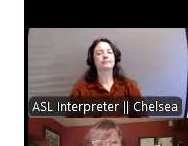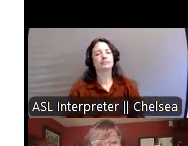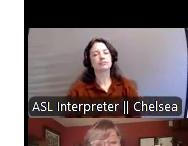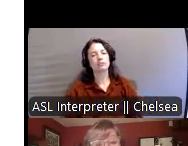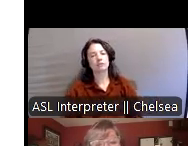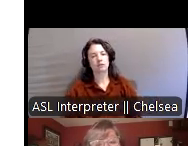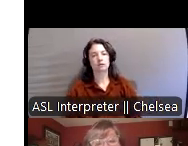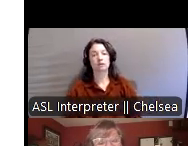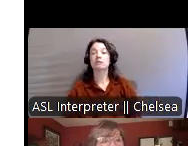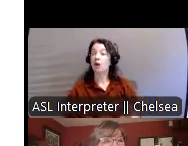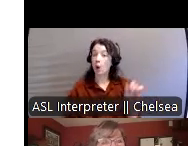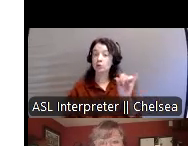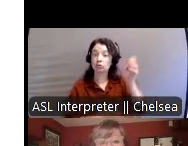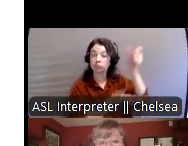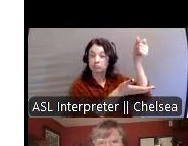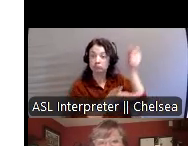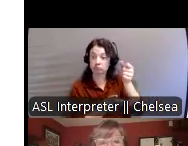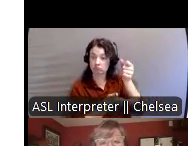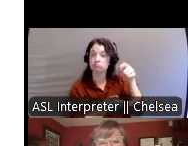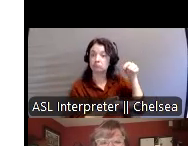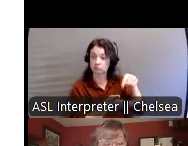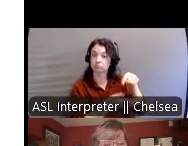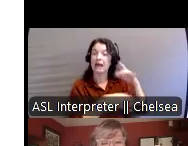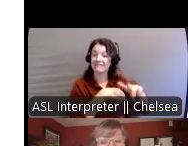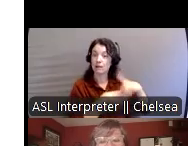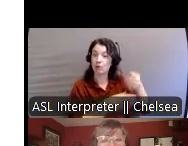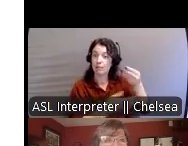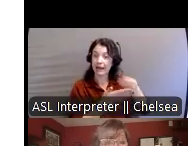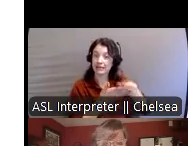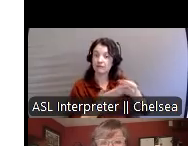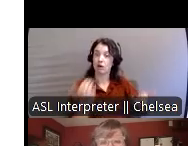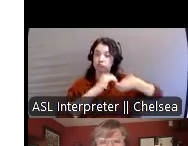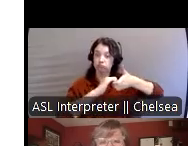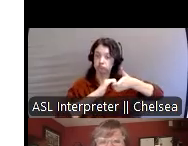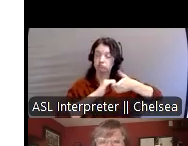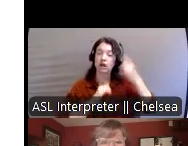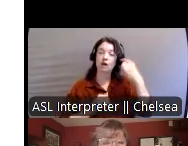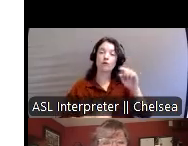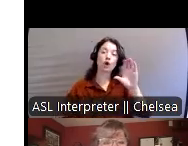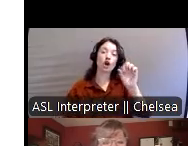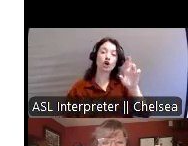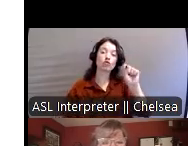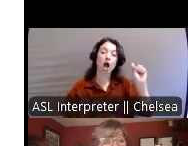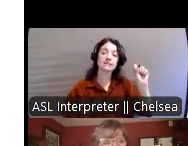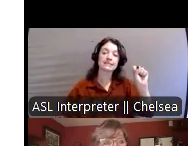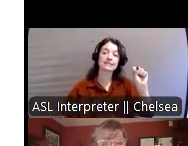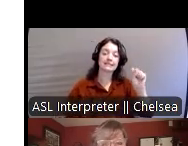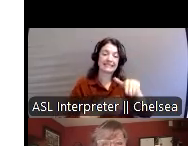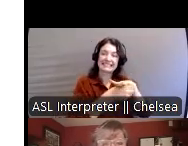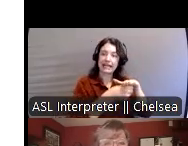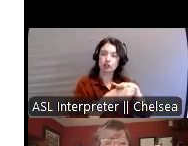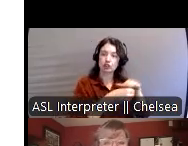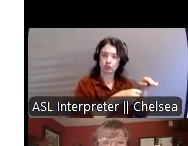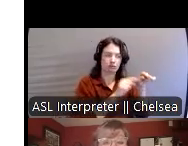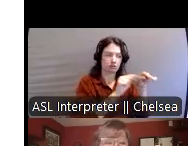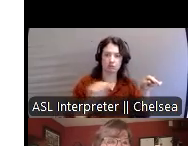that are available for collaboration purposes for cross-sector training. And one example